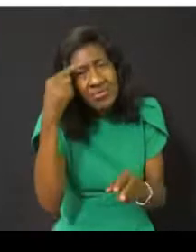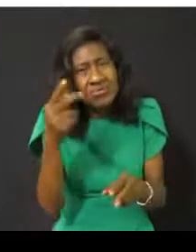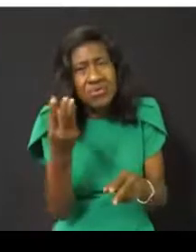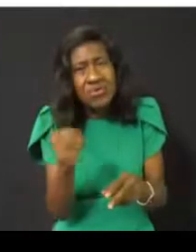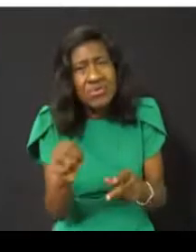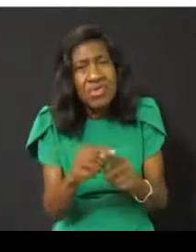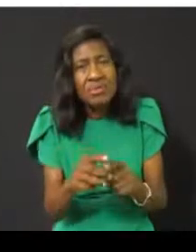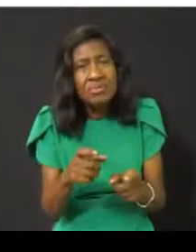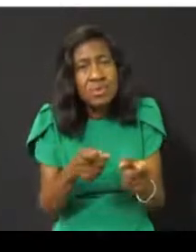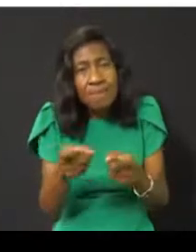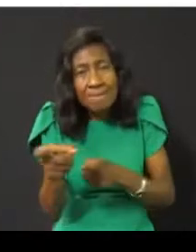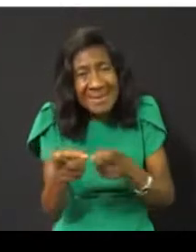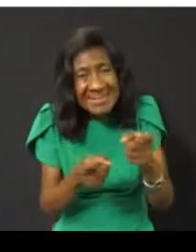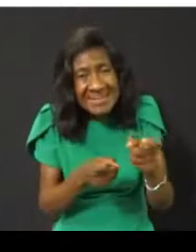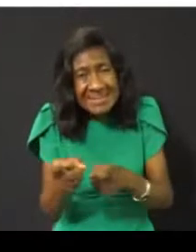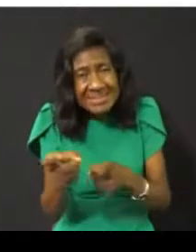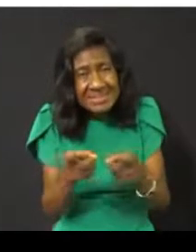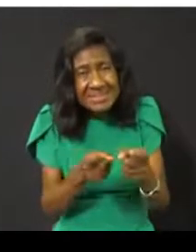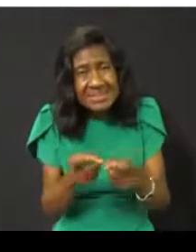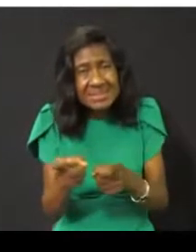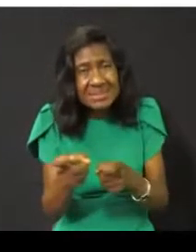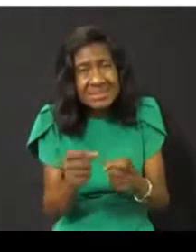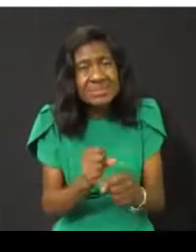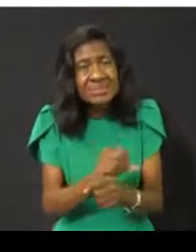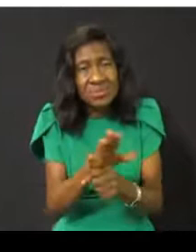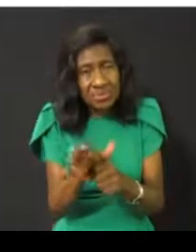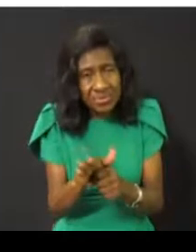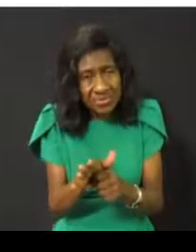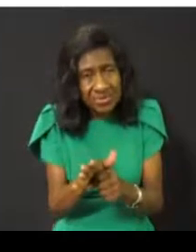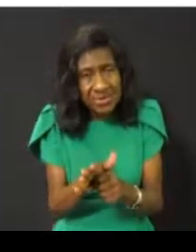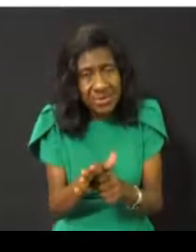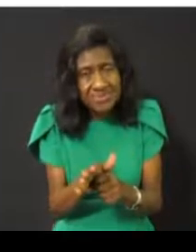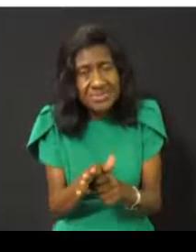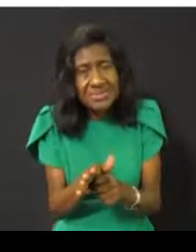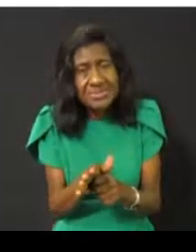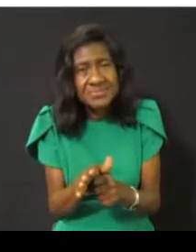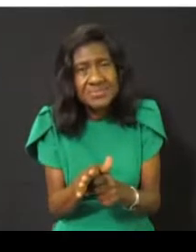related responsibilities. And that is absolutely critical.